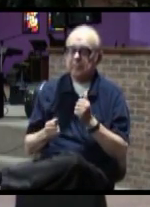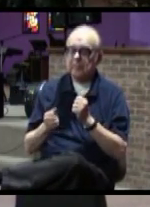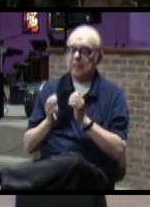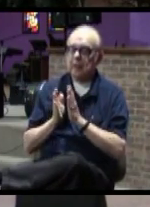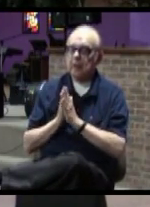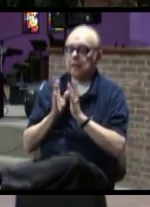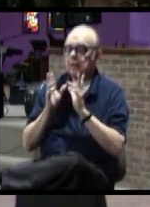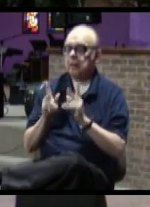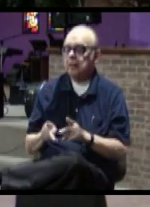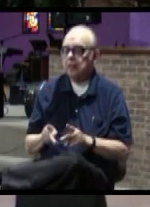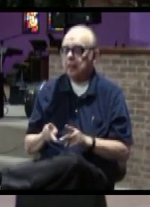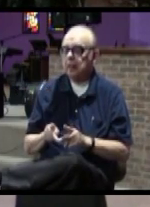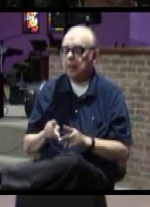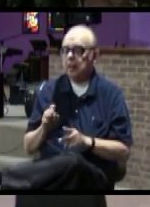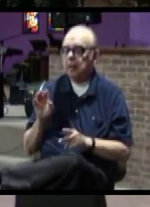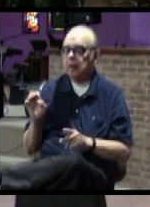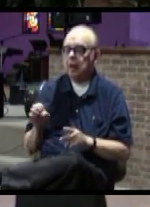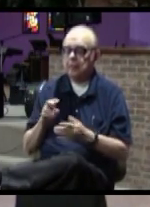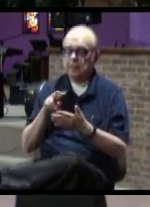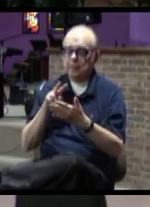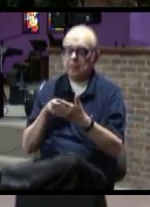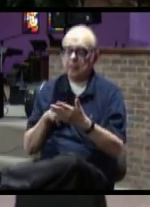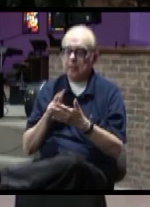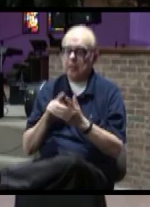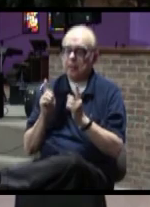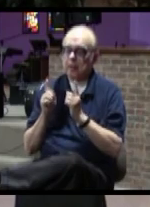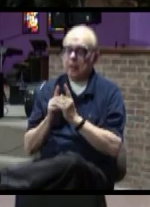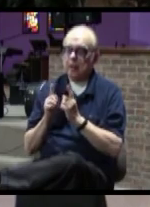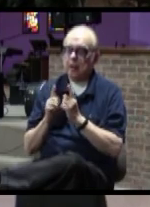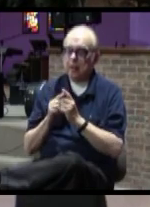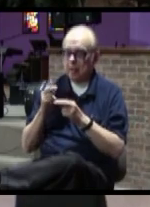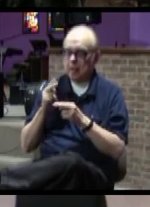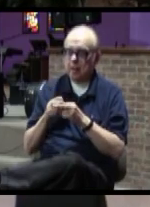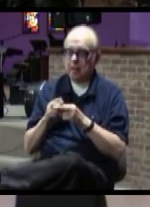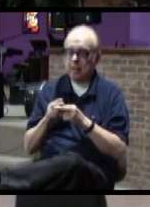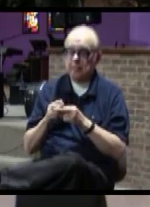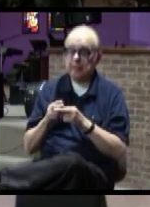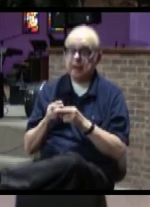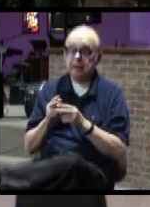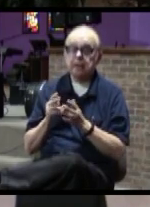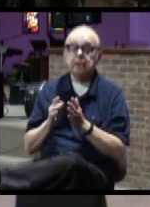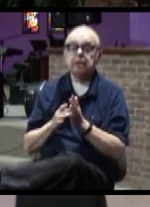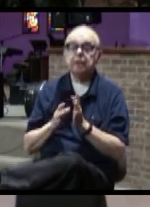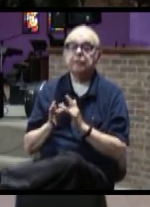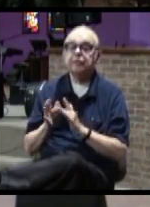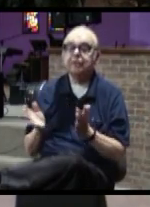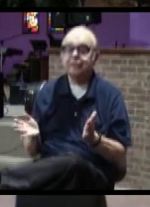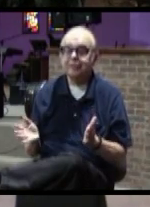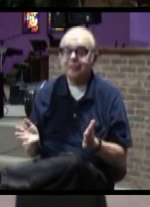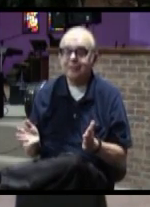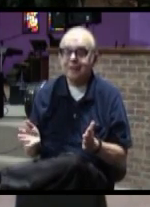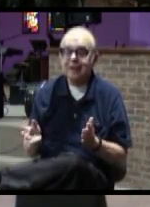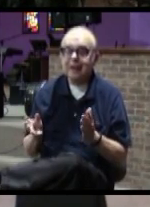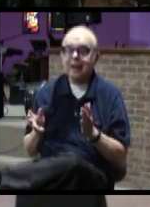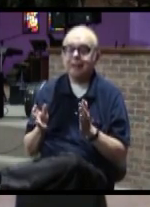you. The most prayingest person that I've ever read of, ever met, was a guy by the name of